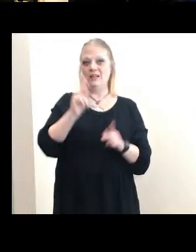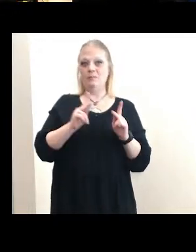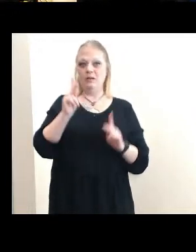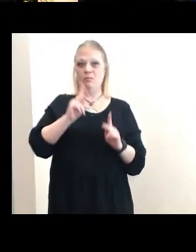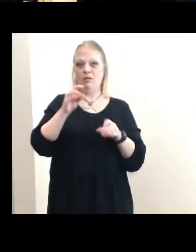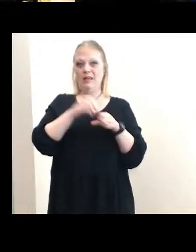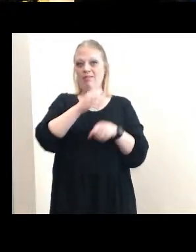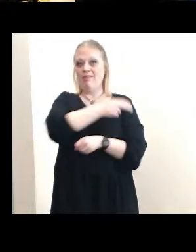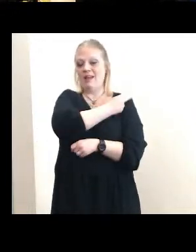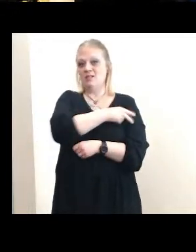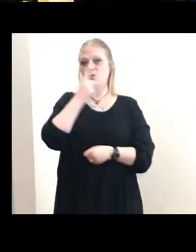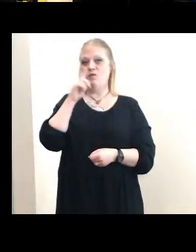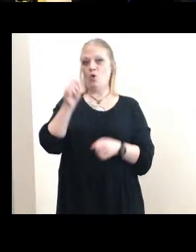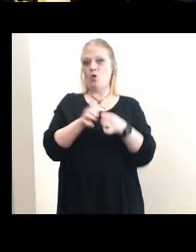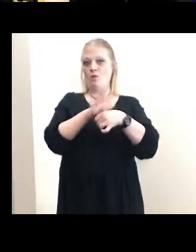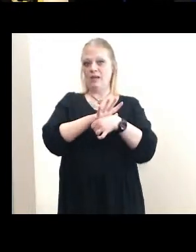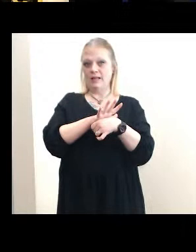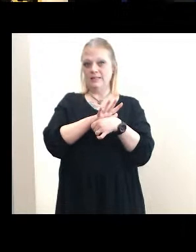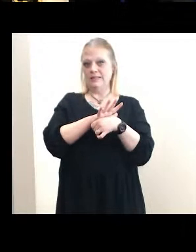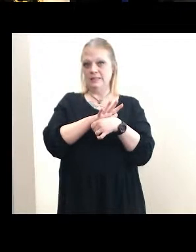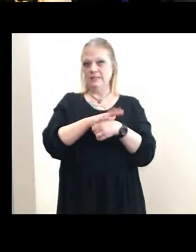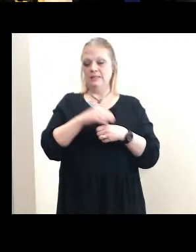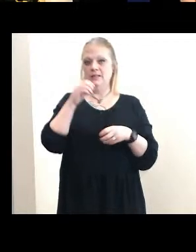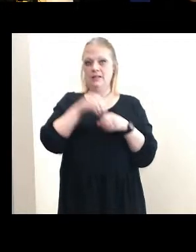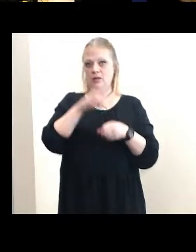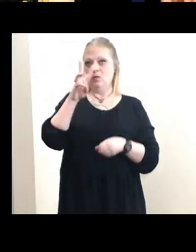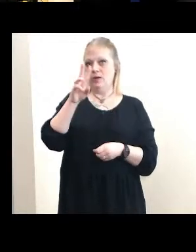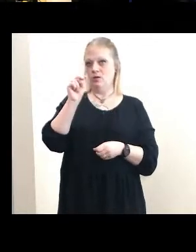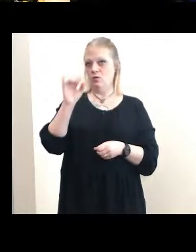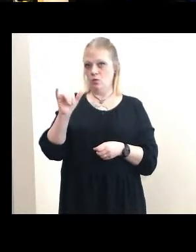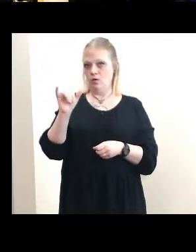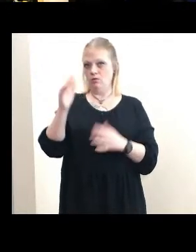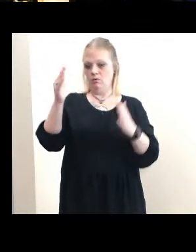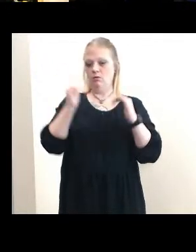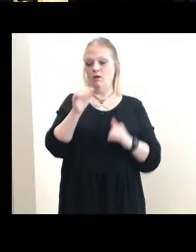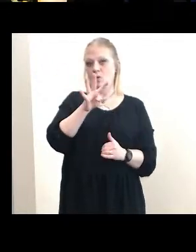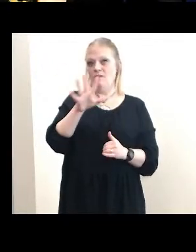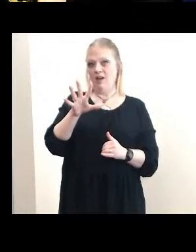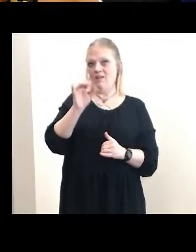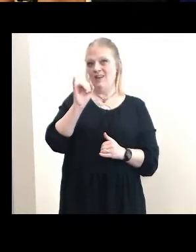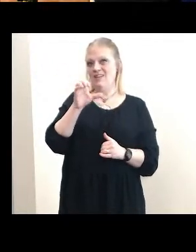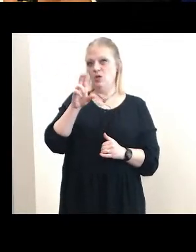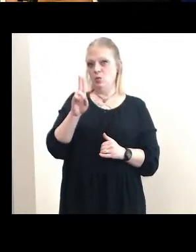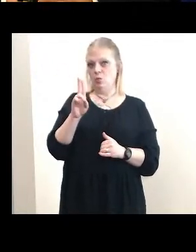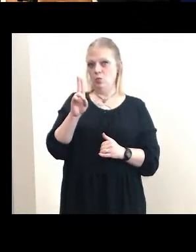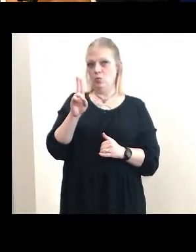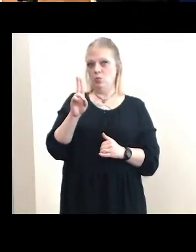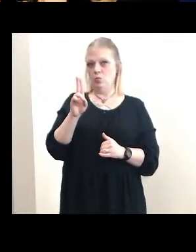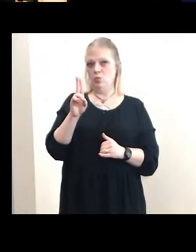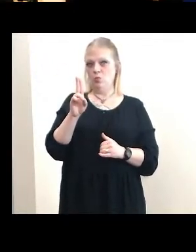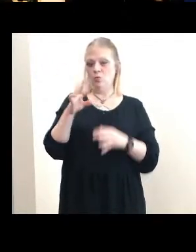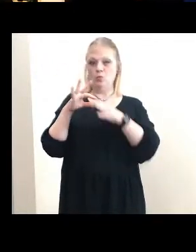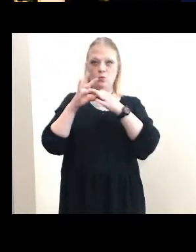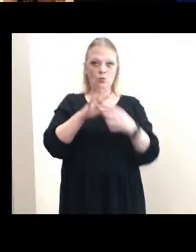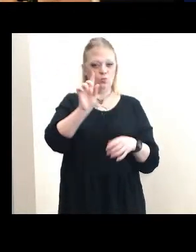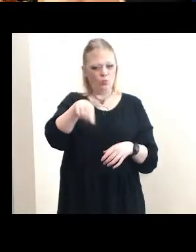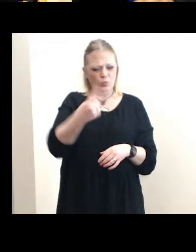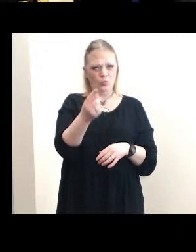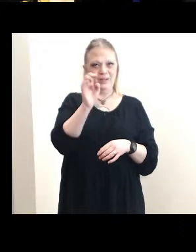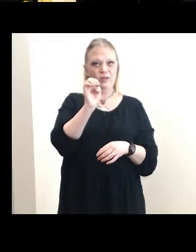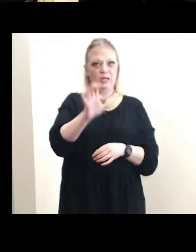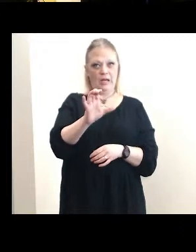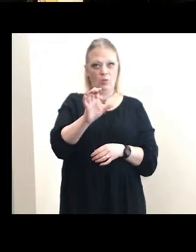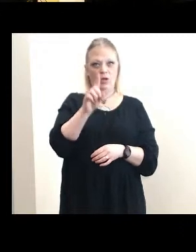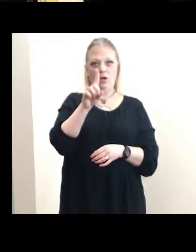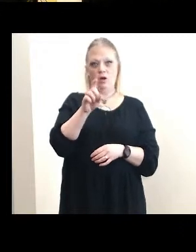were hospitalized for COVID-19 in Western New York. 45 of those were in the ICU. When it pertains solely to Erie County,